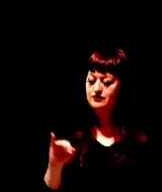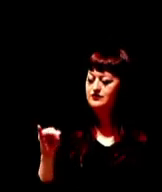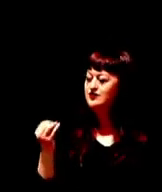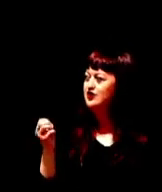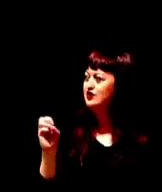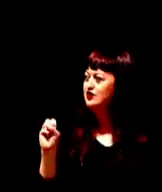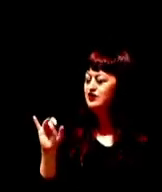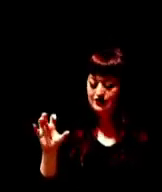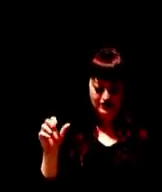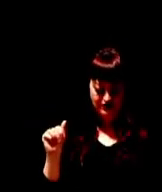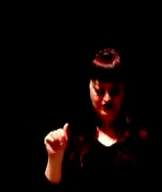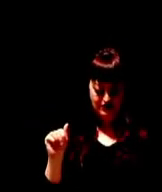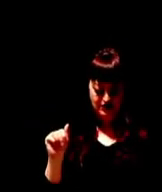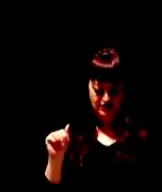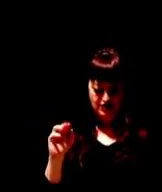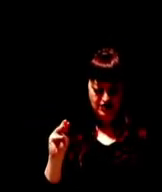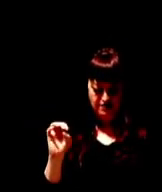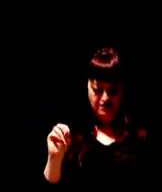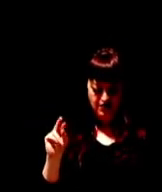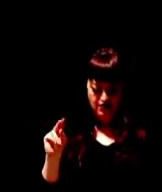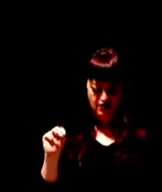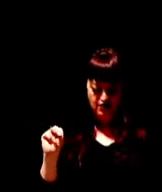Jessica Mendoza Montano.